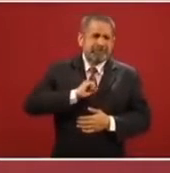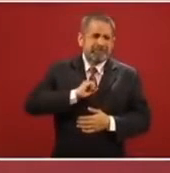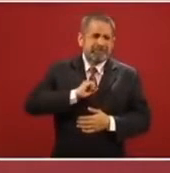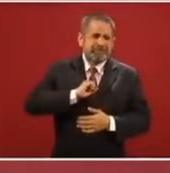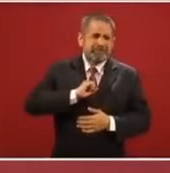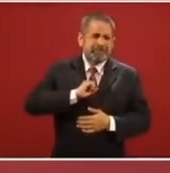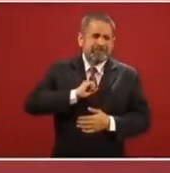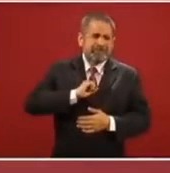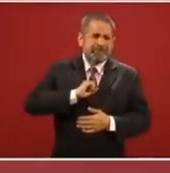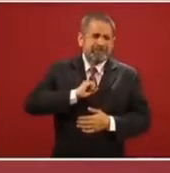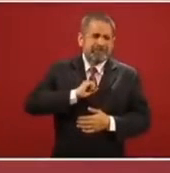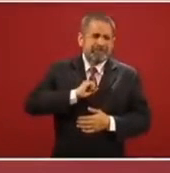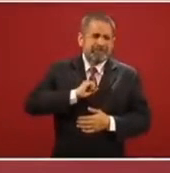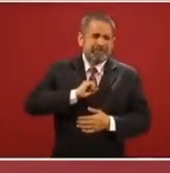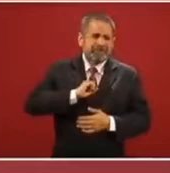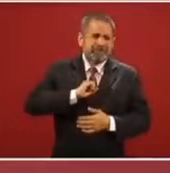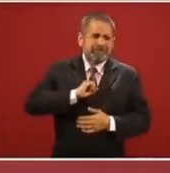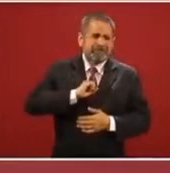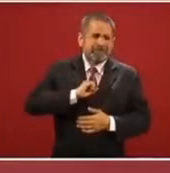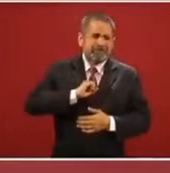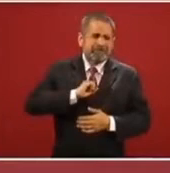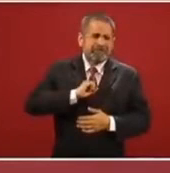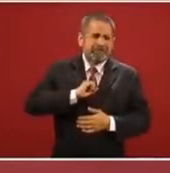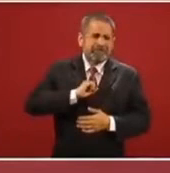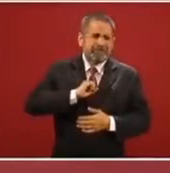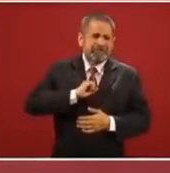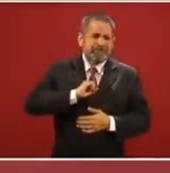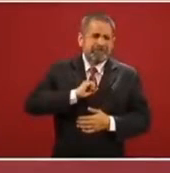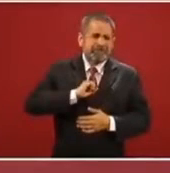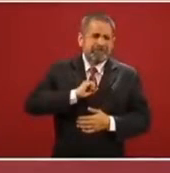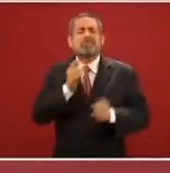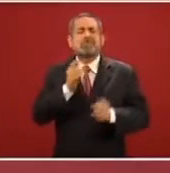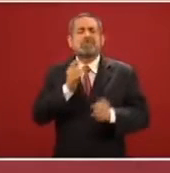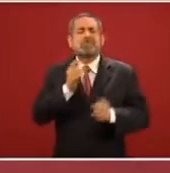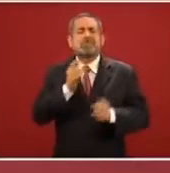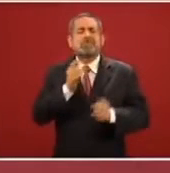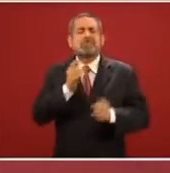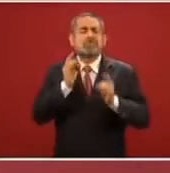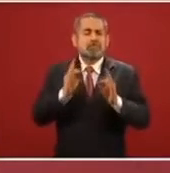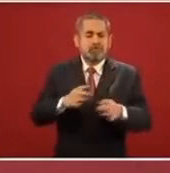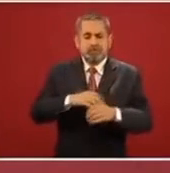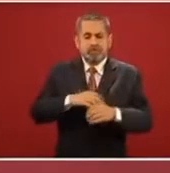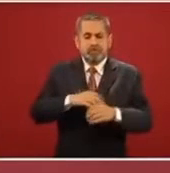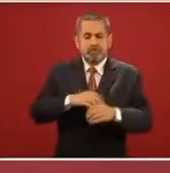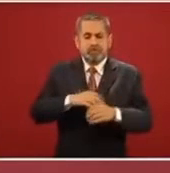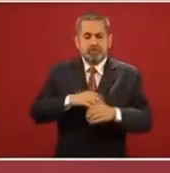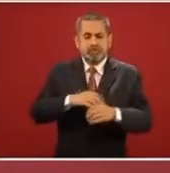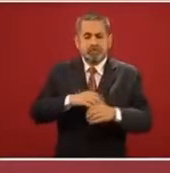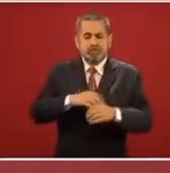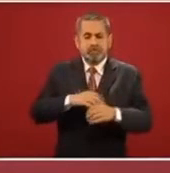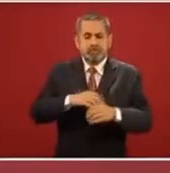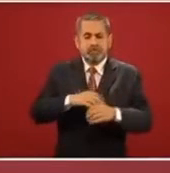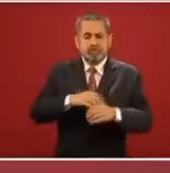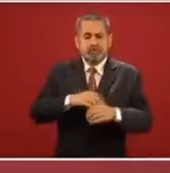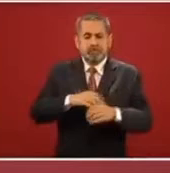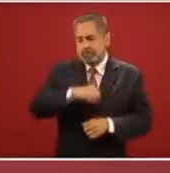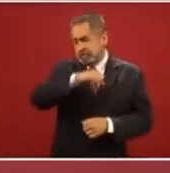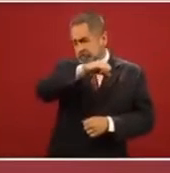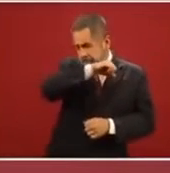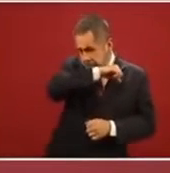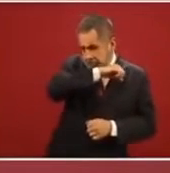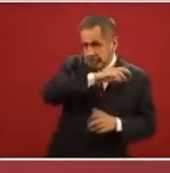garganta, For those that have fever, cough, or sore throat, estornudos, etc. or sneezing,